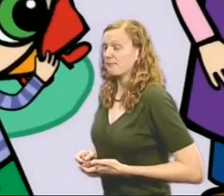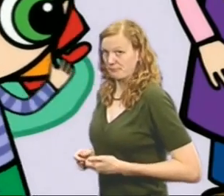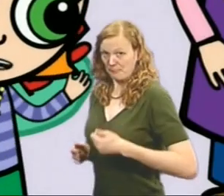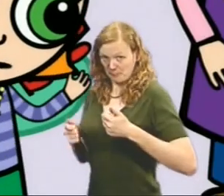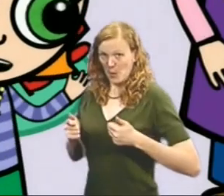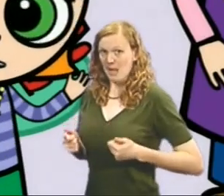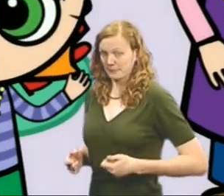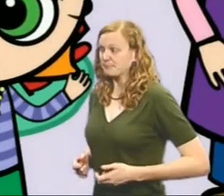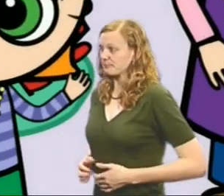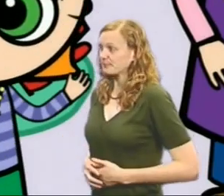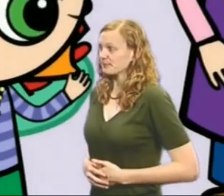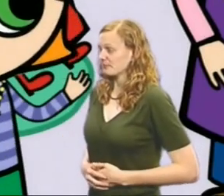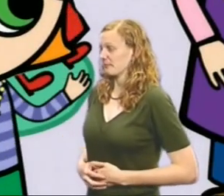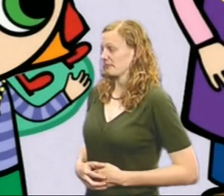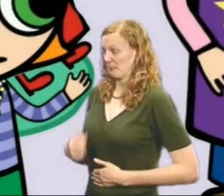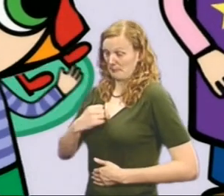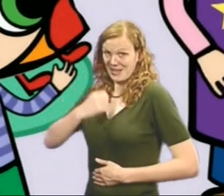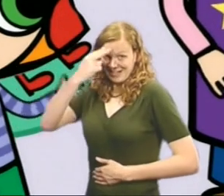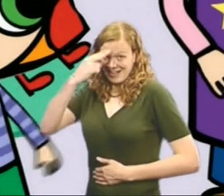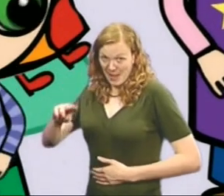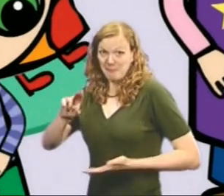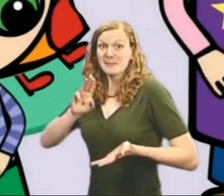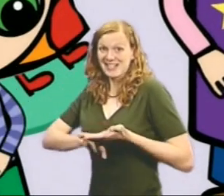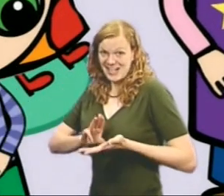My name is Mary and,